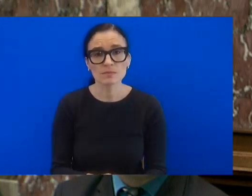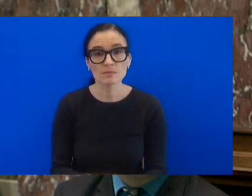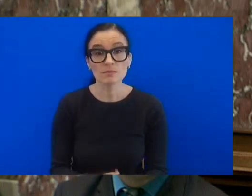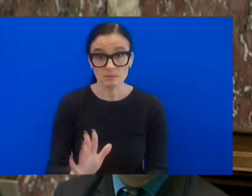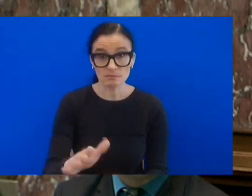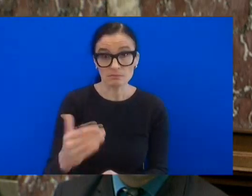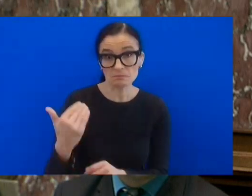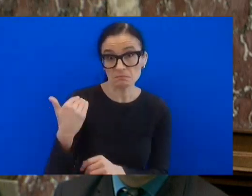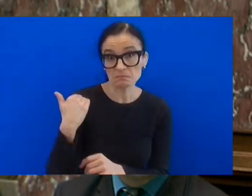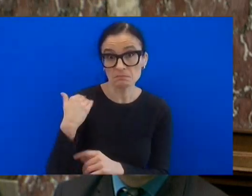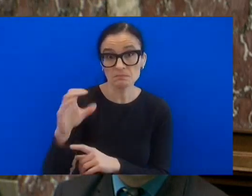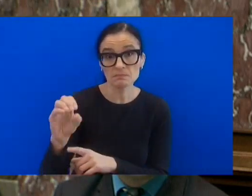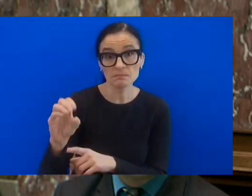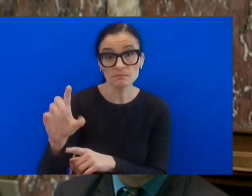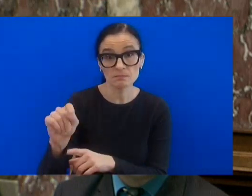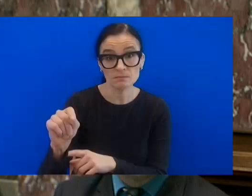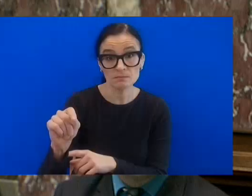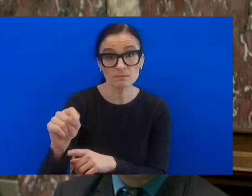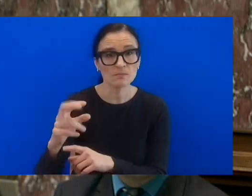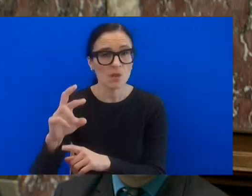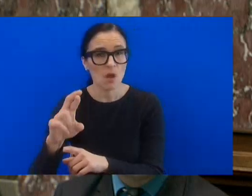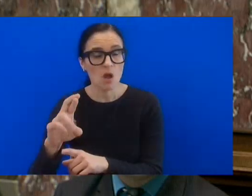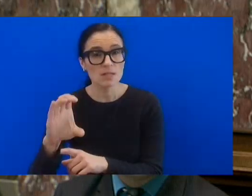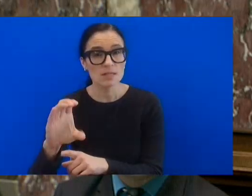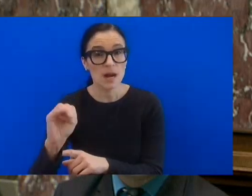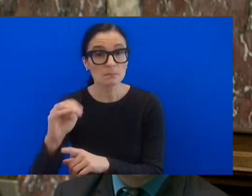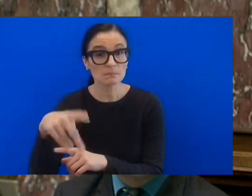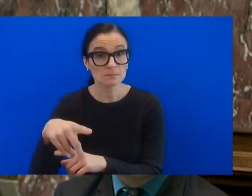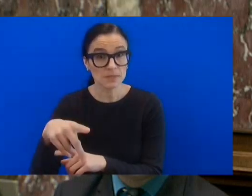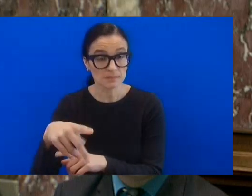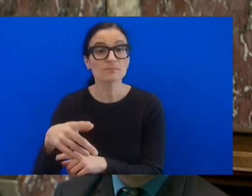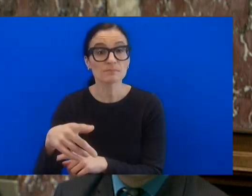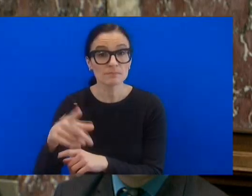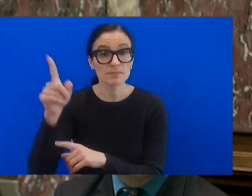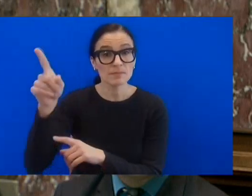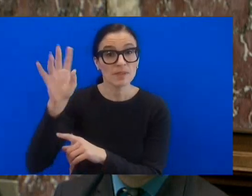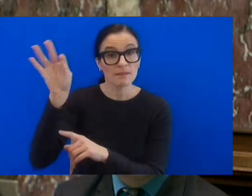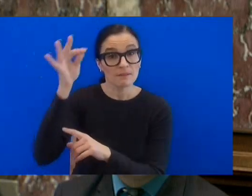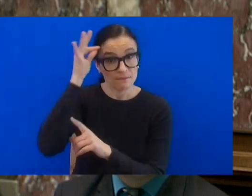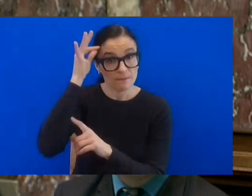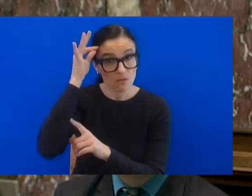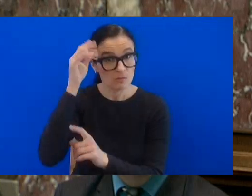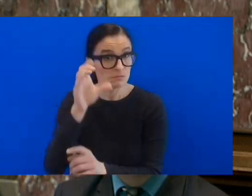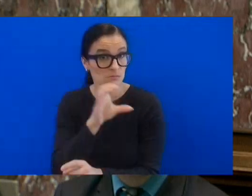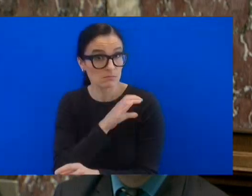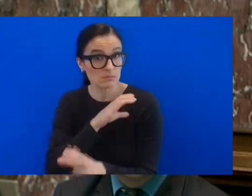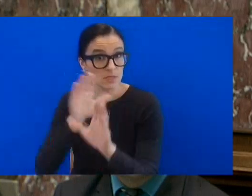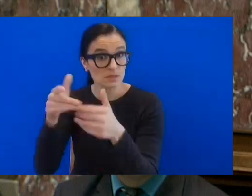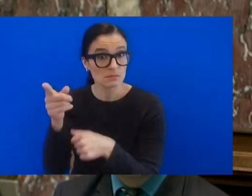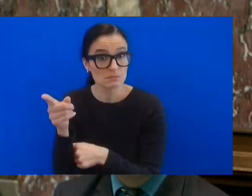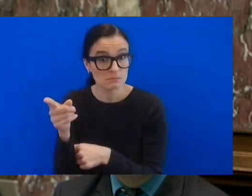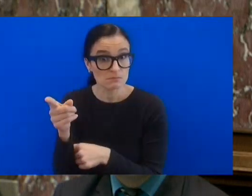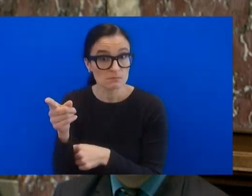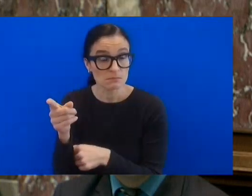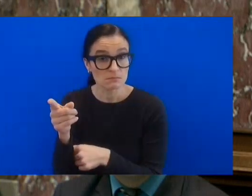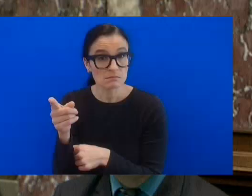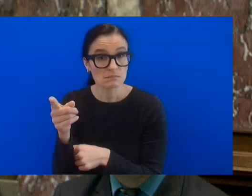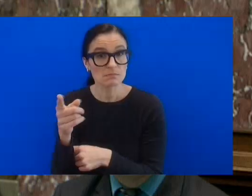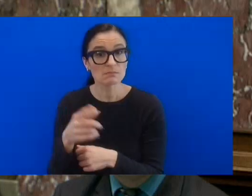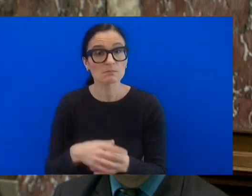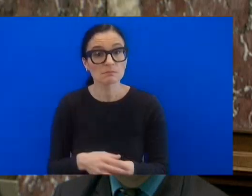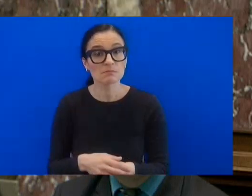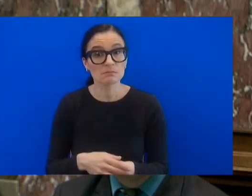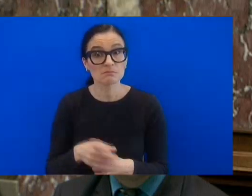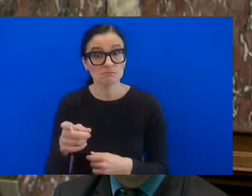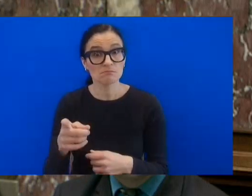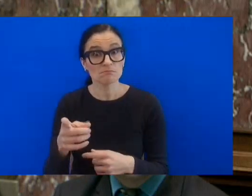drug policing dismantled the largest fentanyl and methamphetamine superlab in Canadian history, preventing